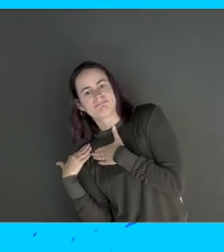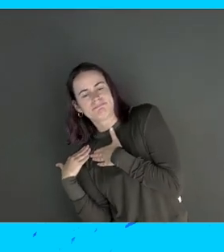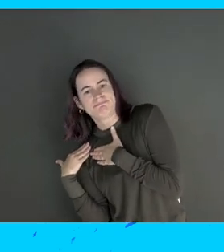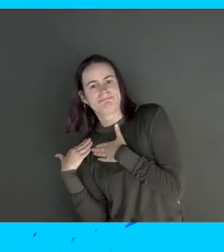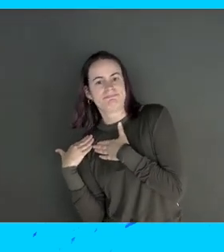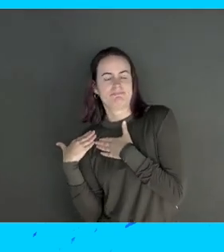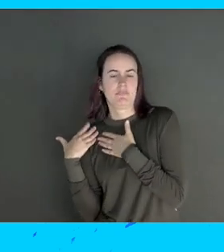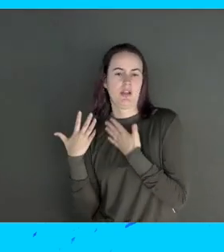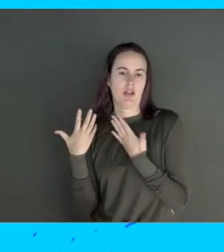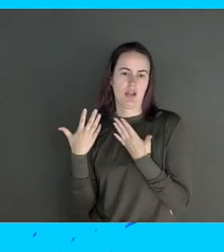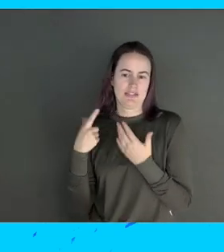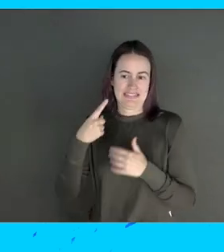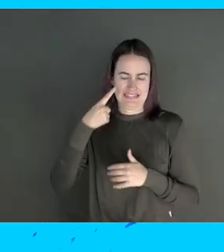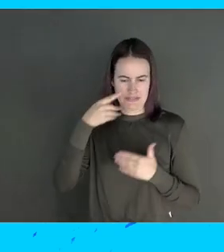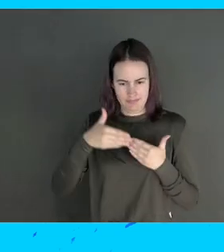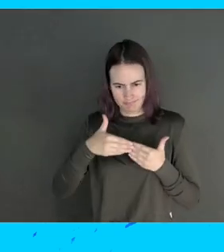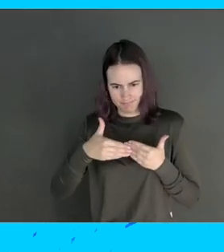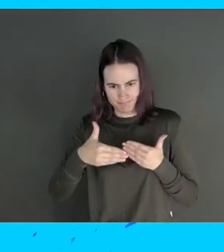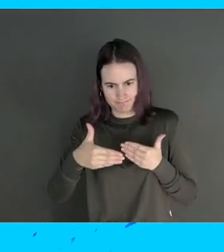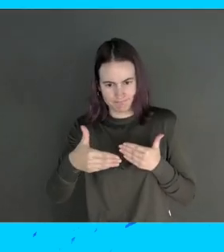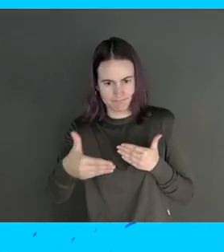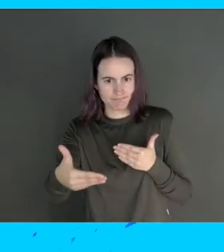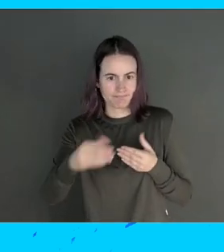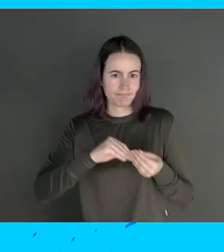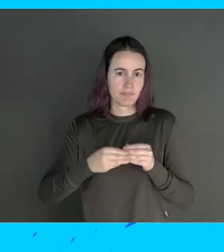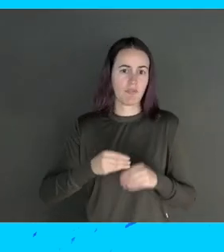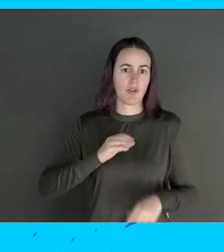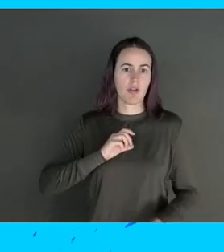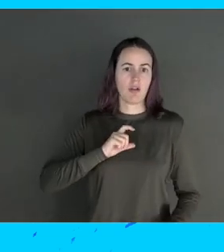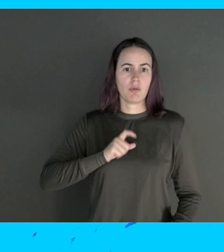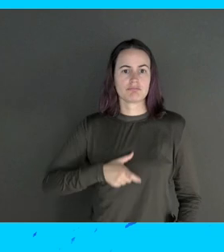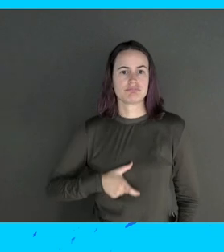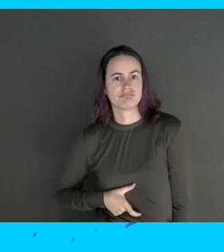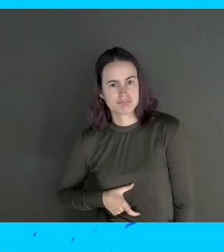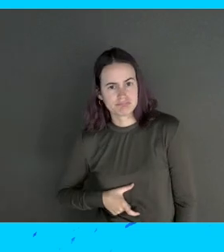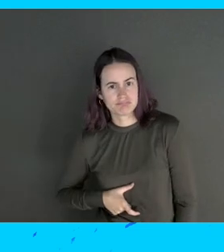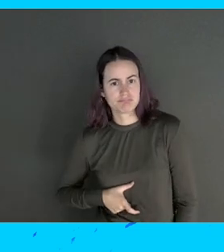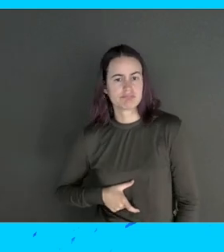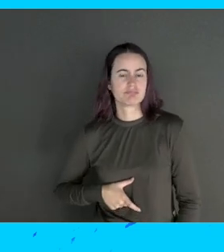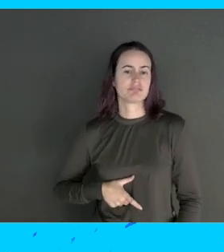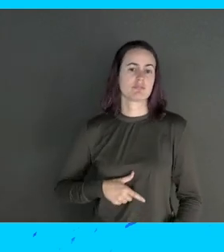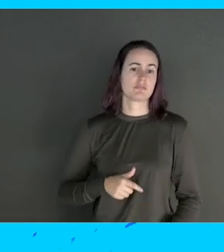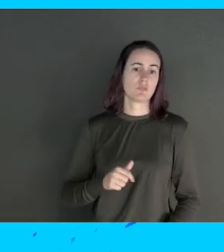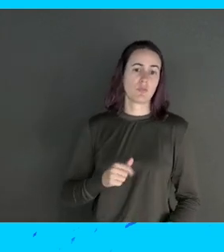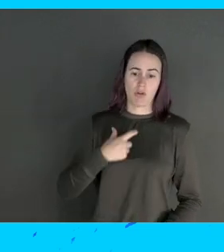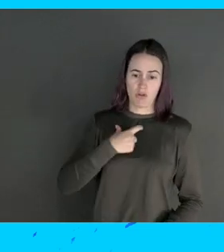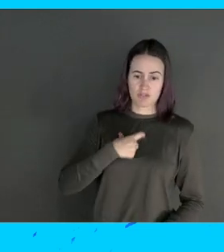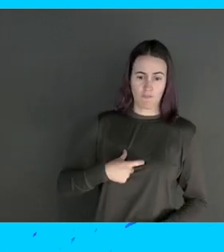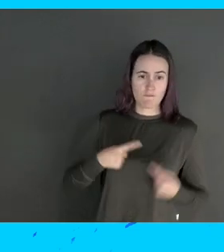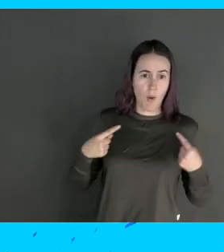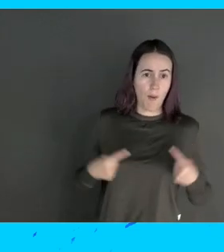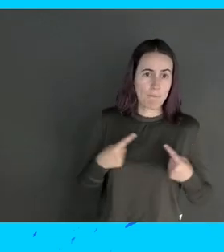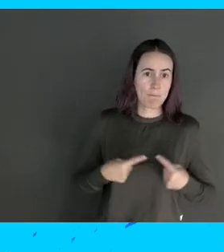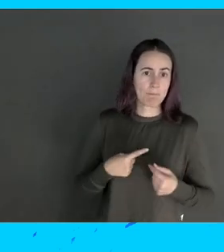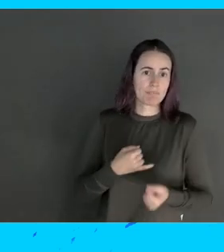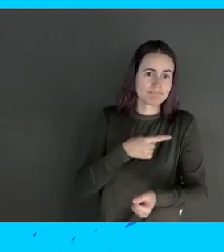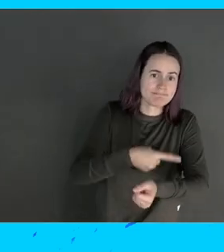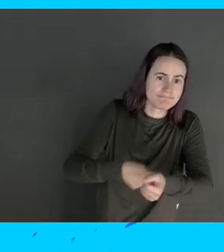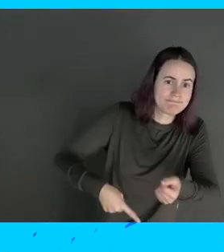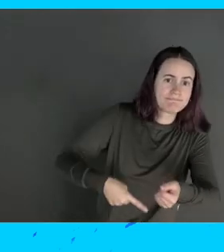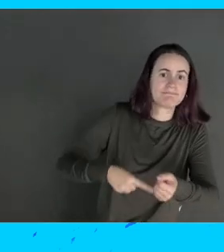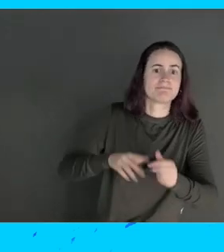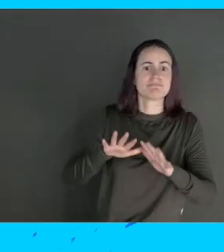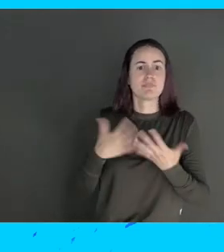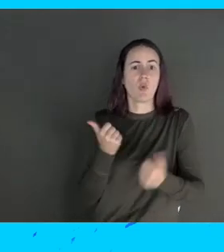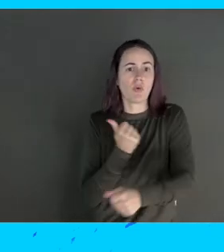in longer term issues like self-esteem issues or resorting to self-harm behaviors or substance